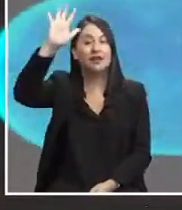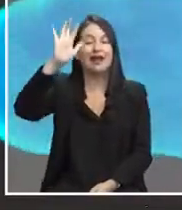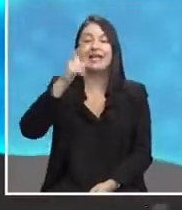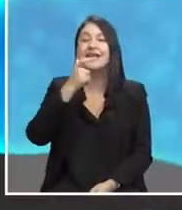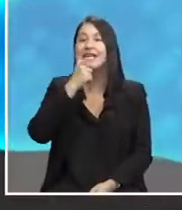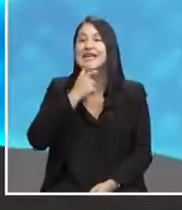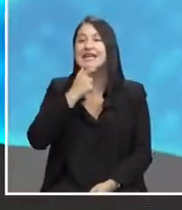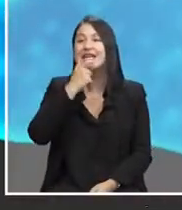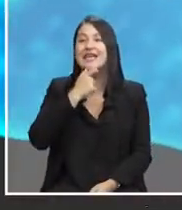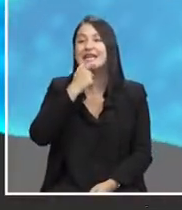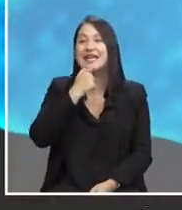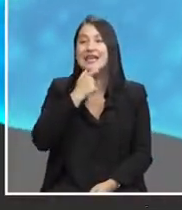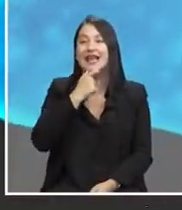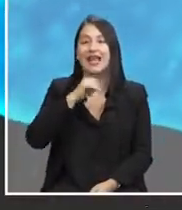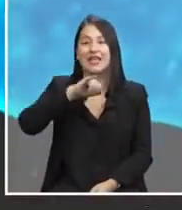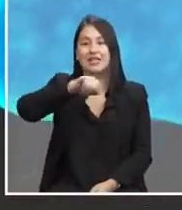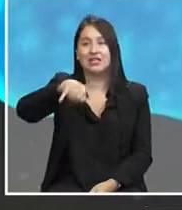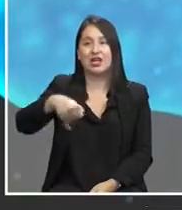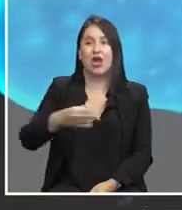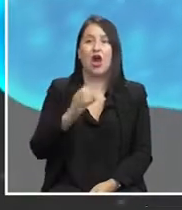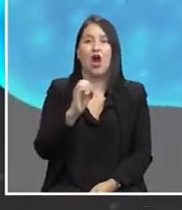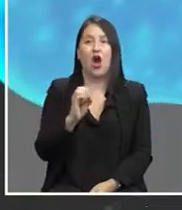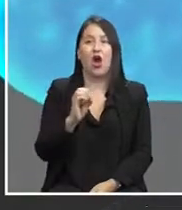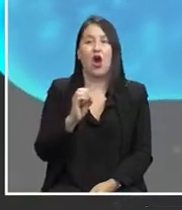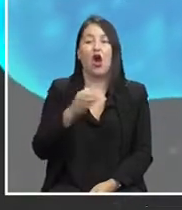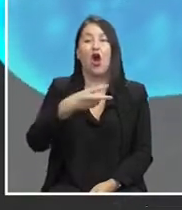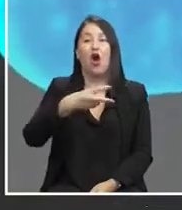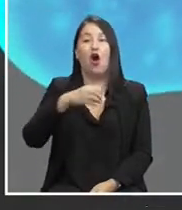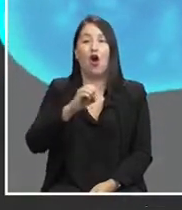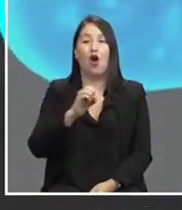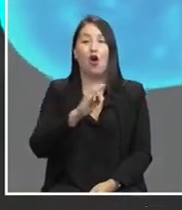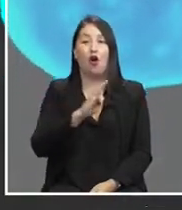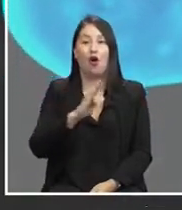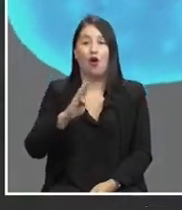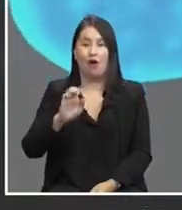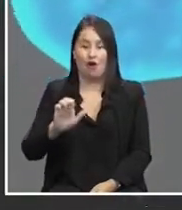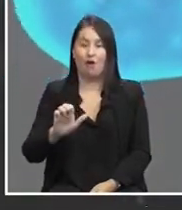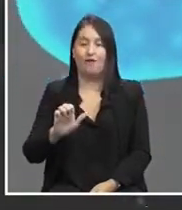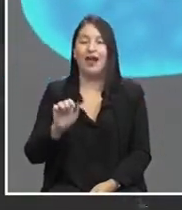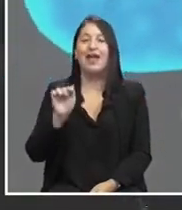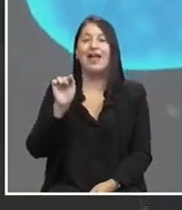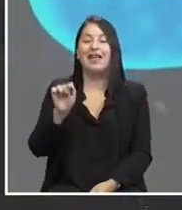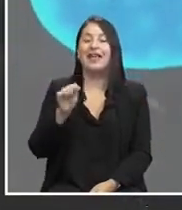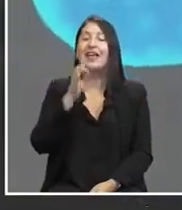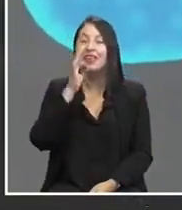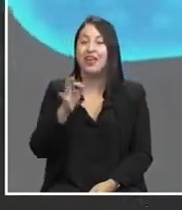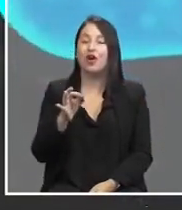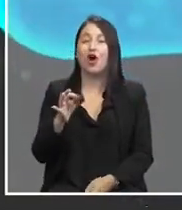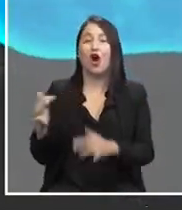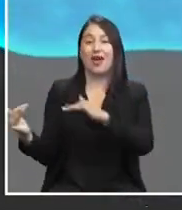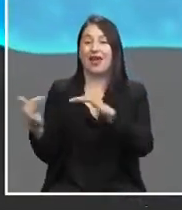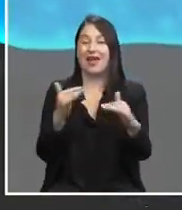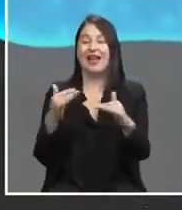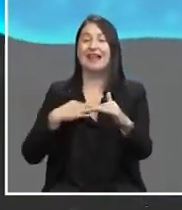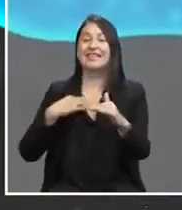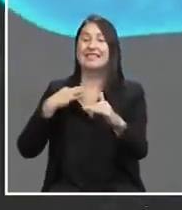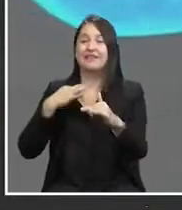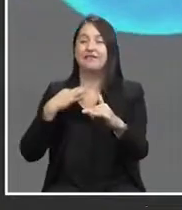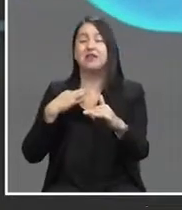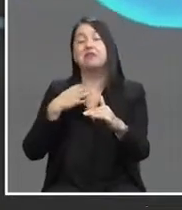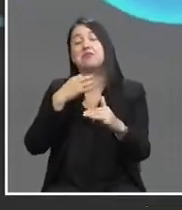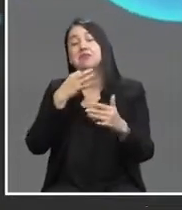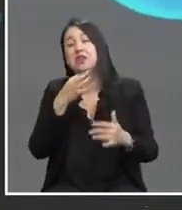17th century, described the Civil War, and he said, well, society is in a state